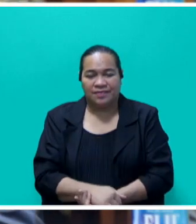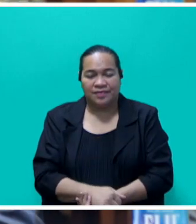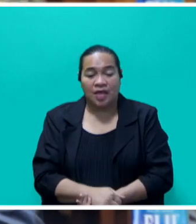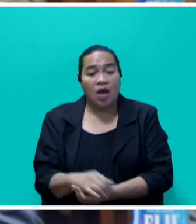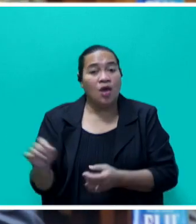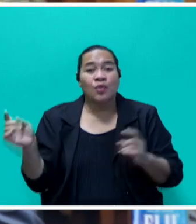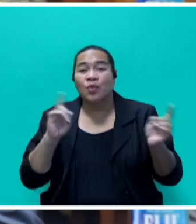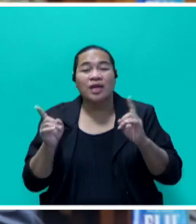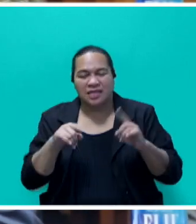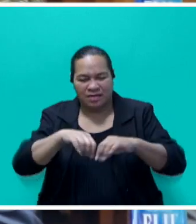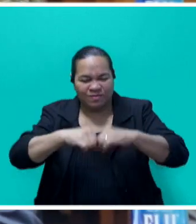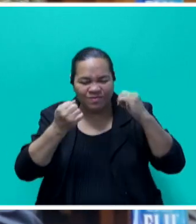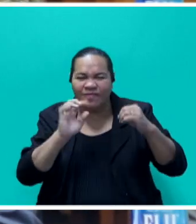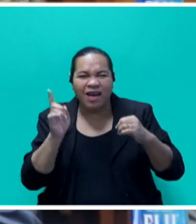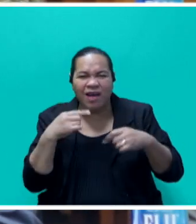the